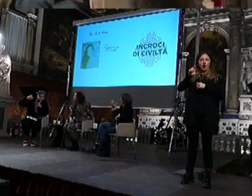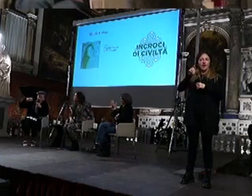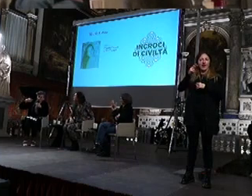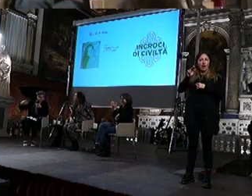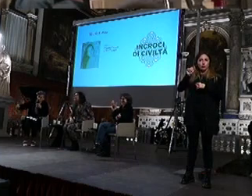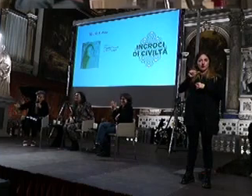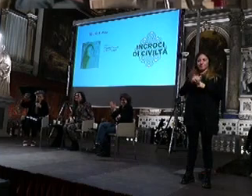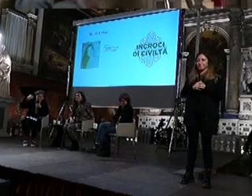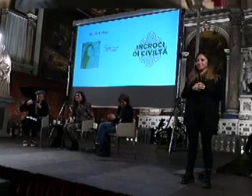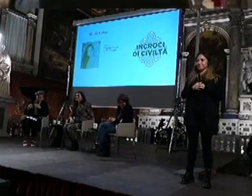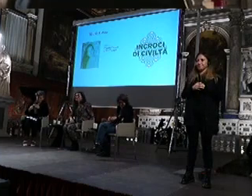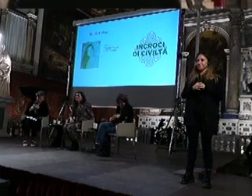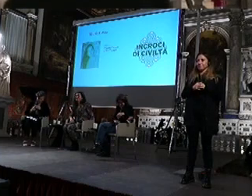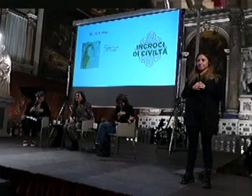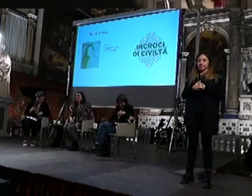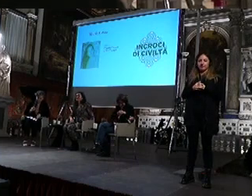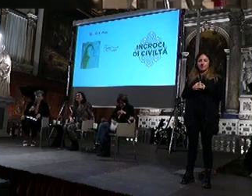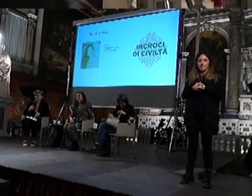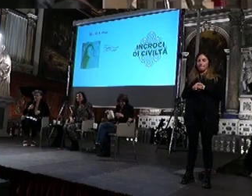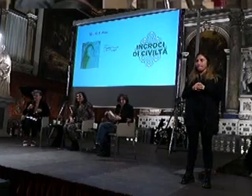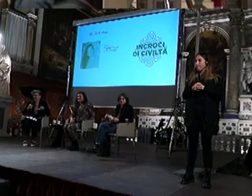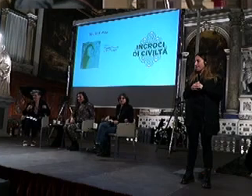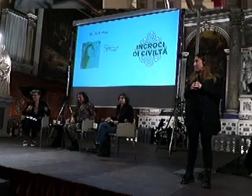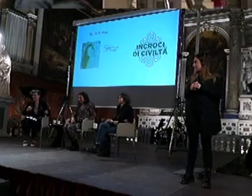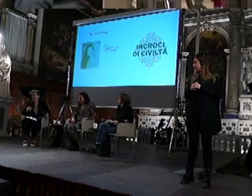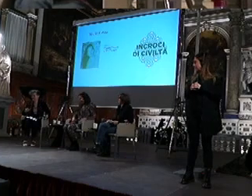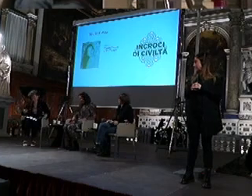Director, do come over.